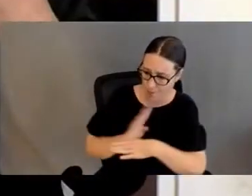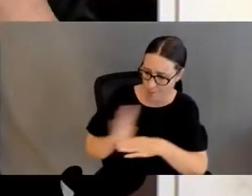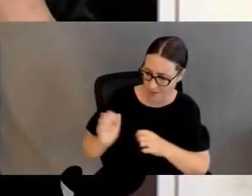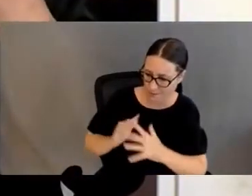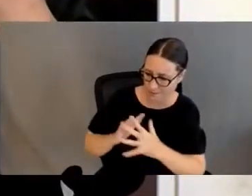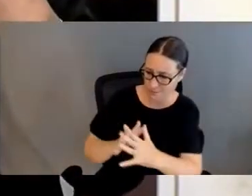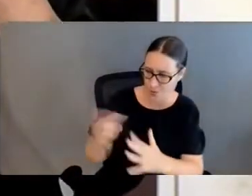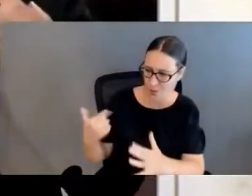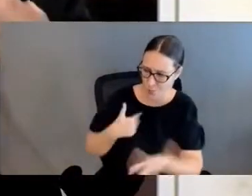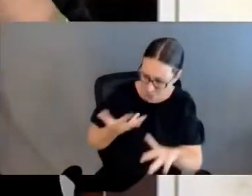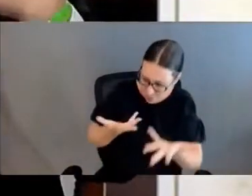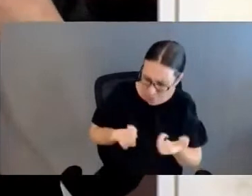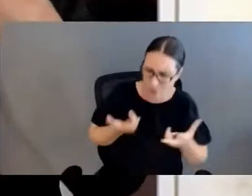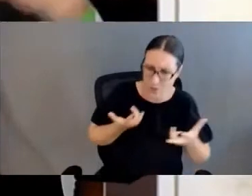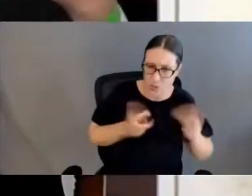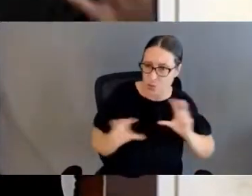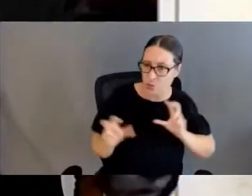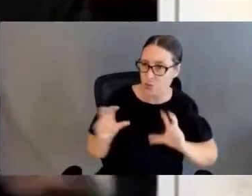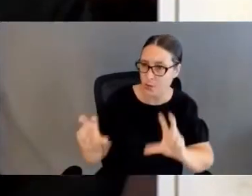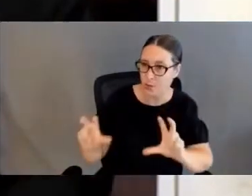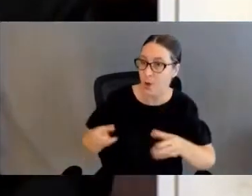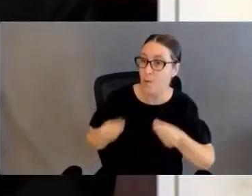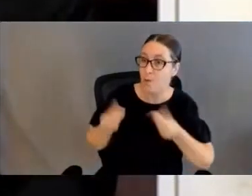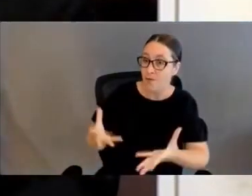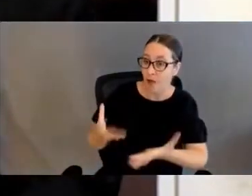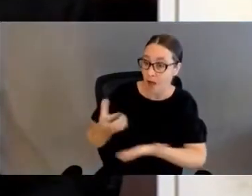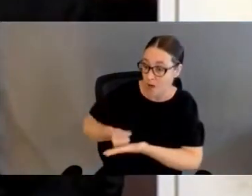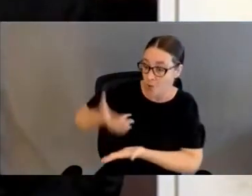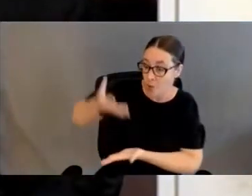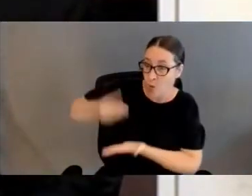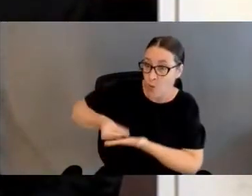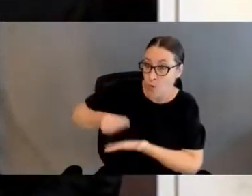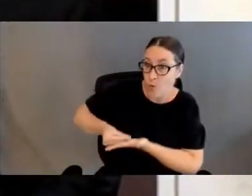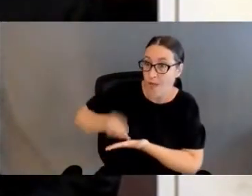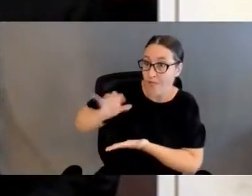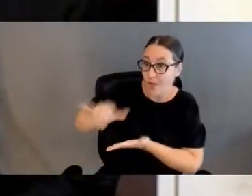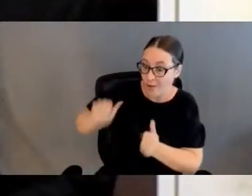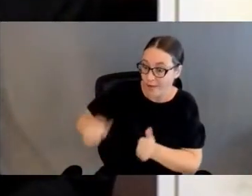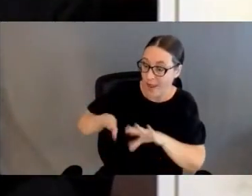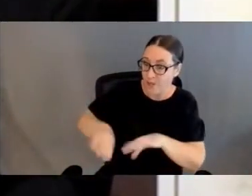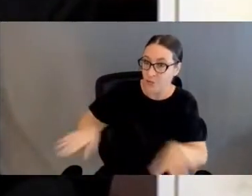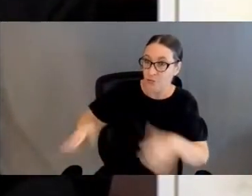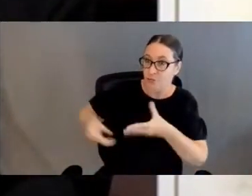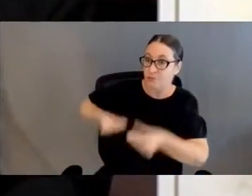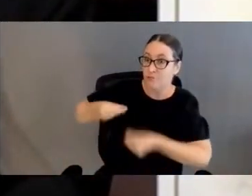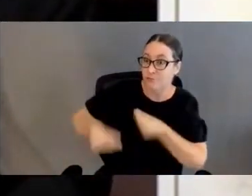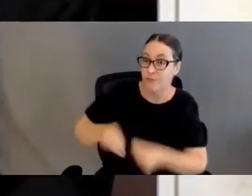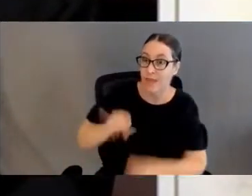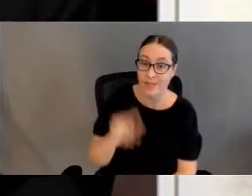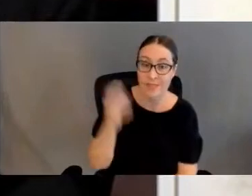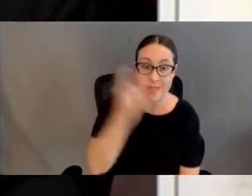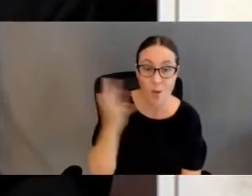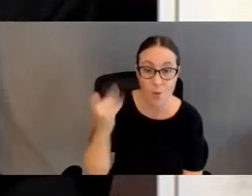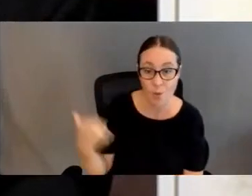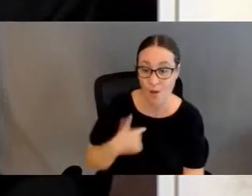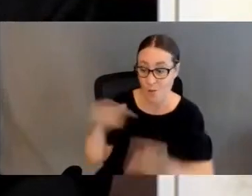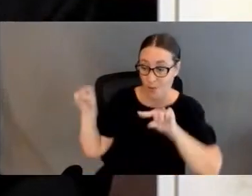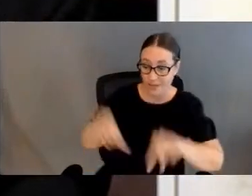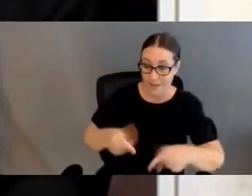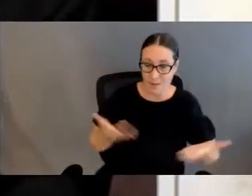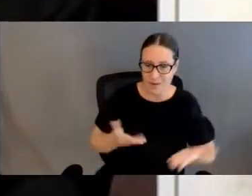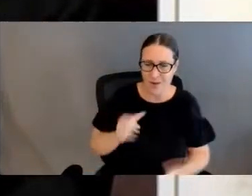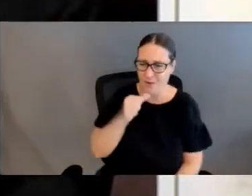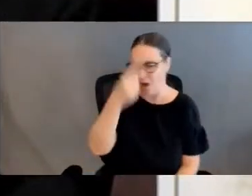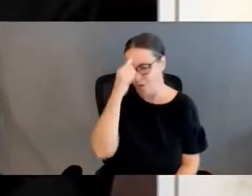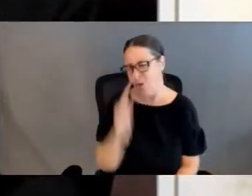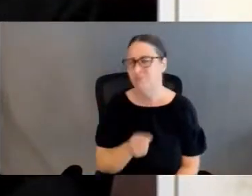able to provide some wealth and transfer this wealth to our kids because that's the reason why we came here, not to be patient.